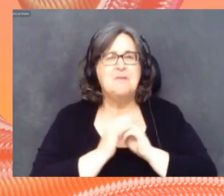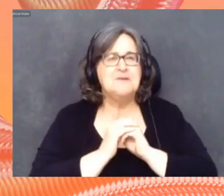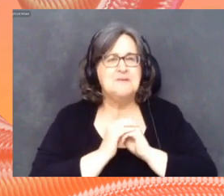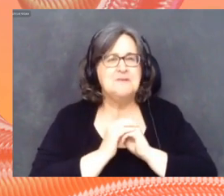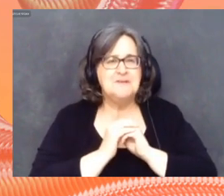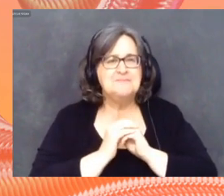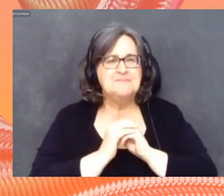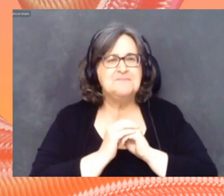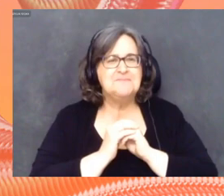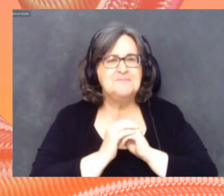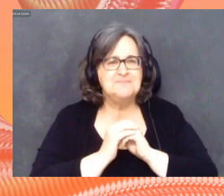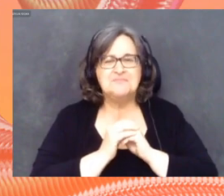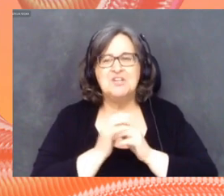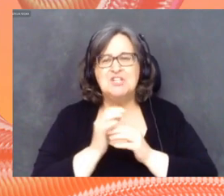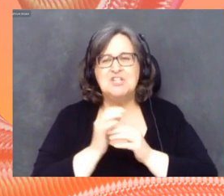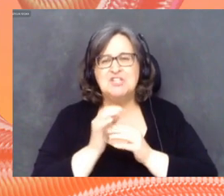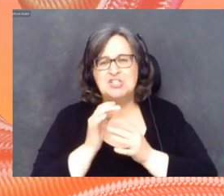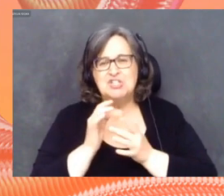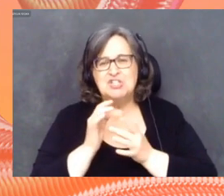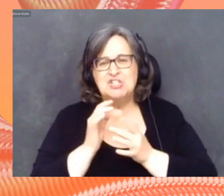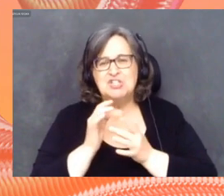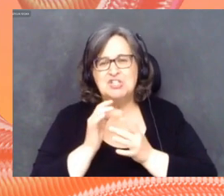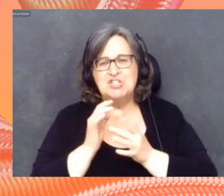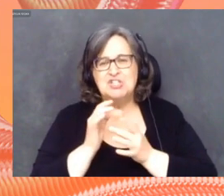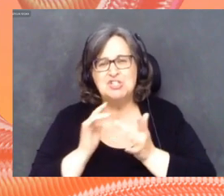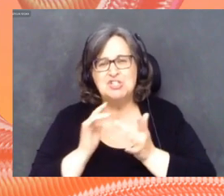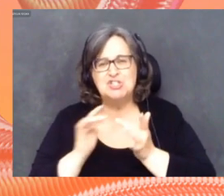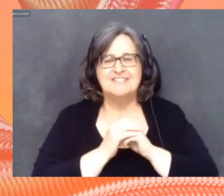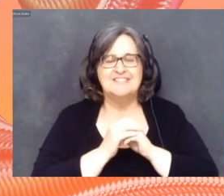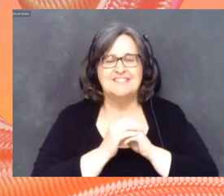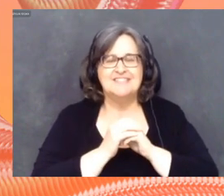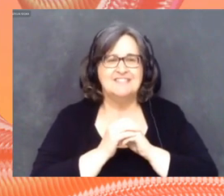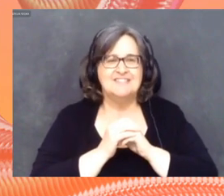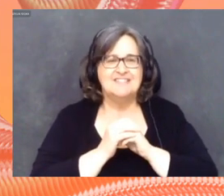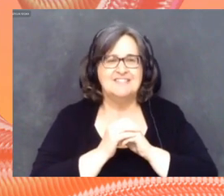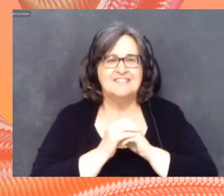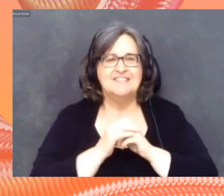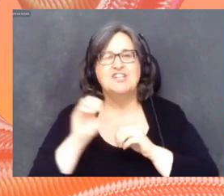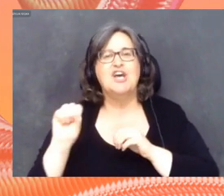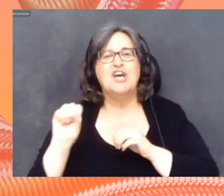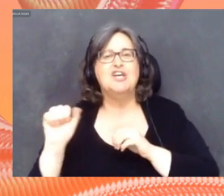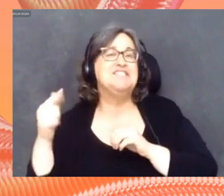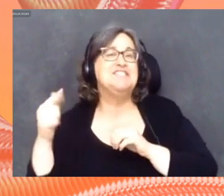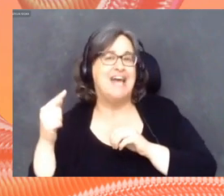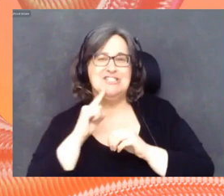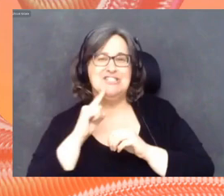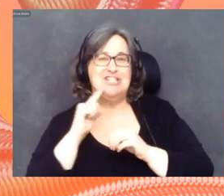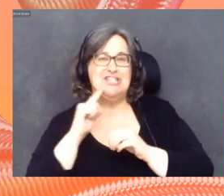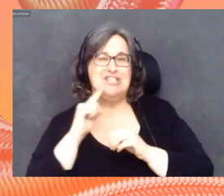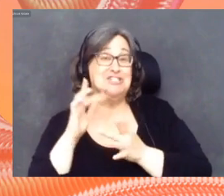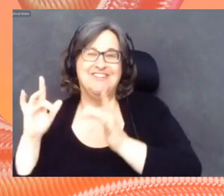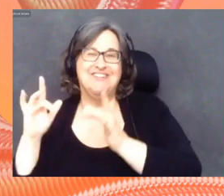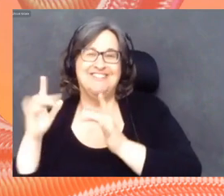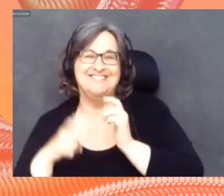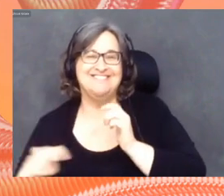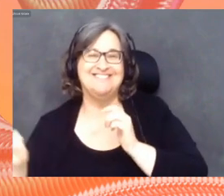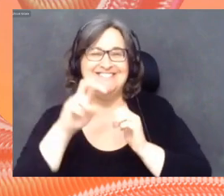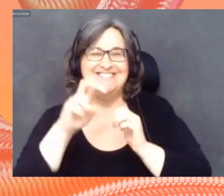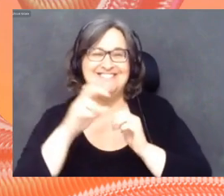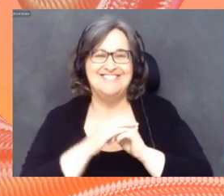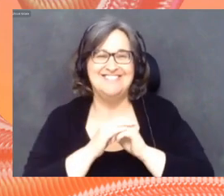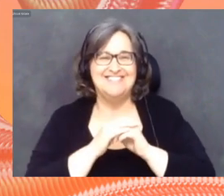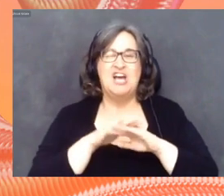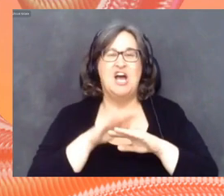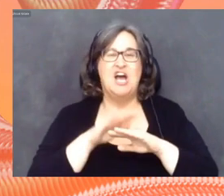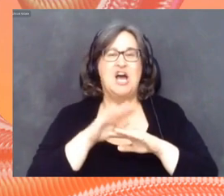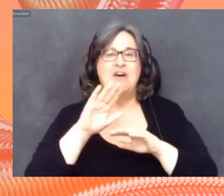right. I love that. The journey. Sag is the journey. Sag is the hop on the back of a Sag and